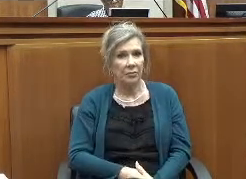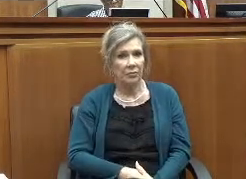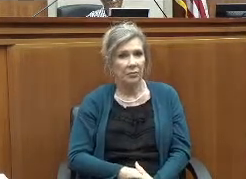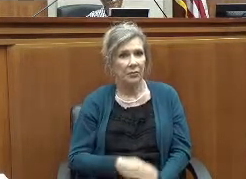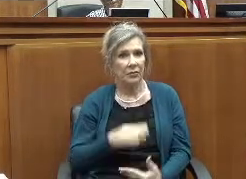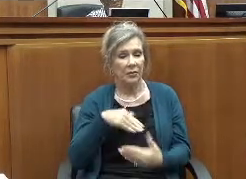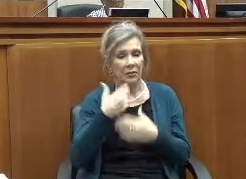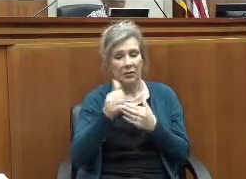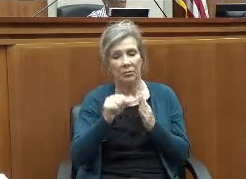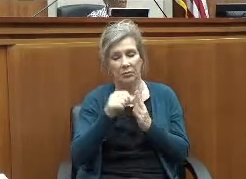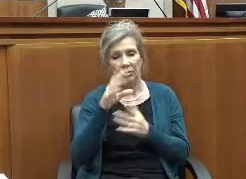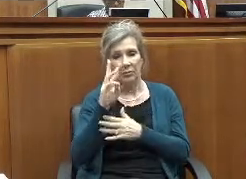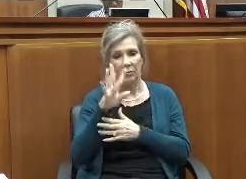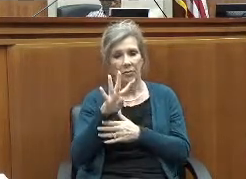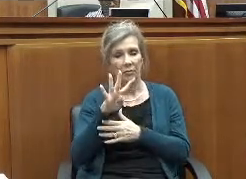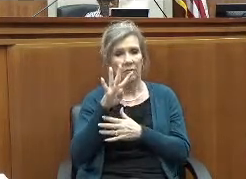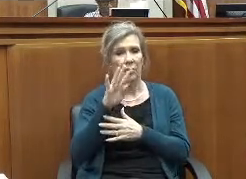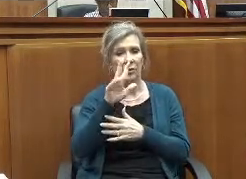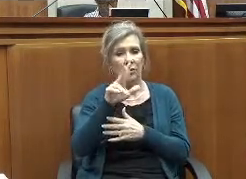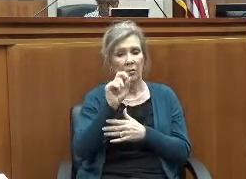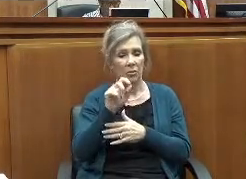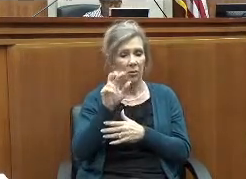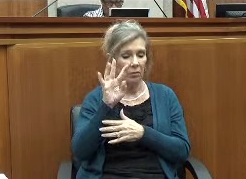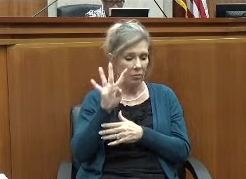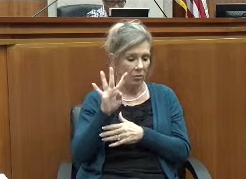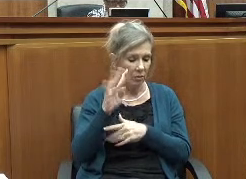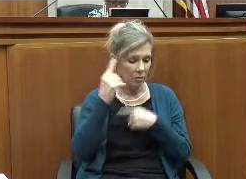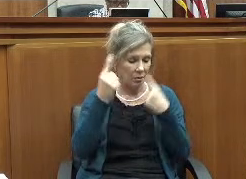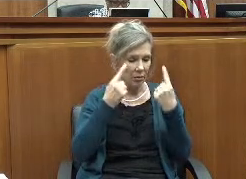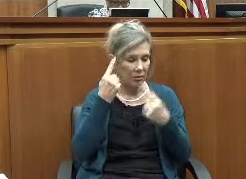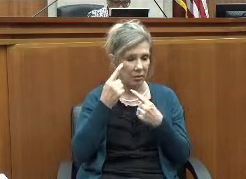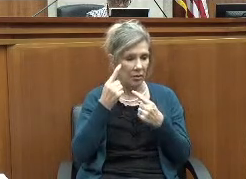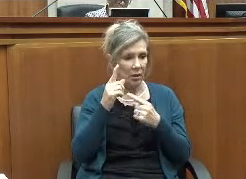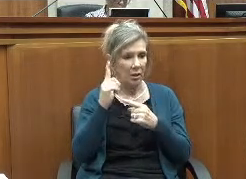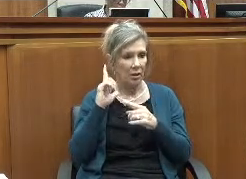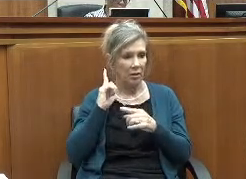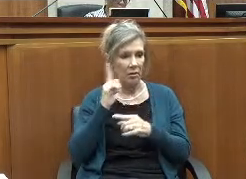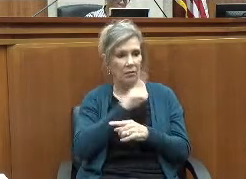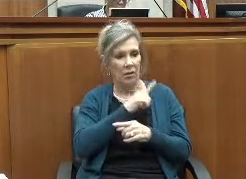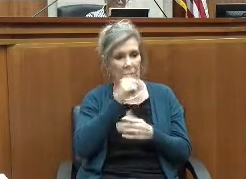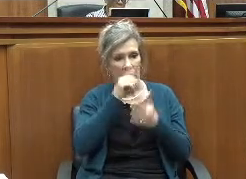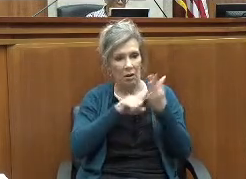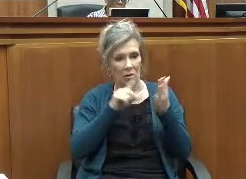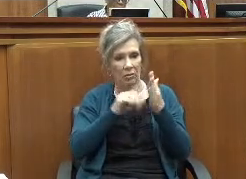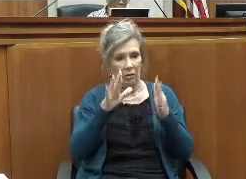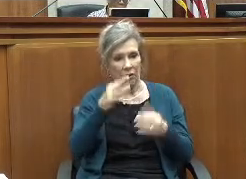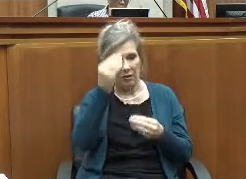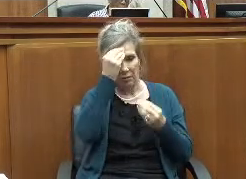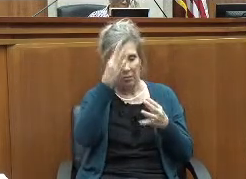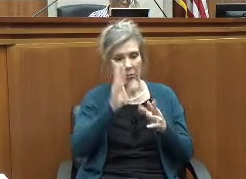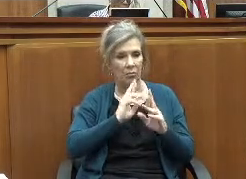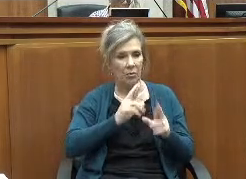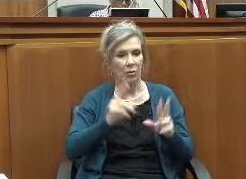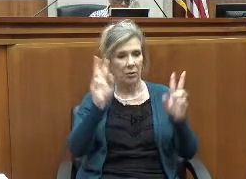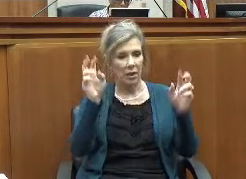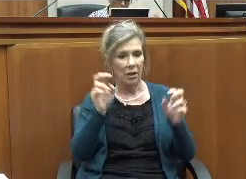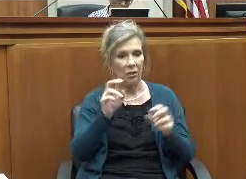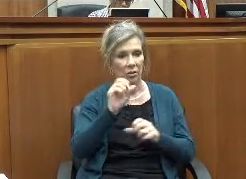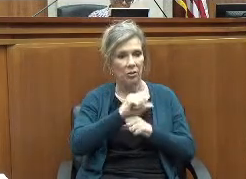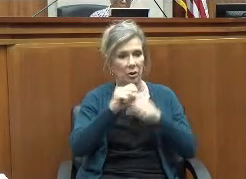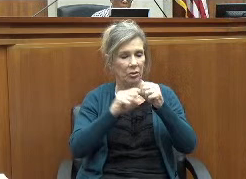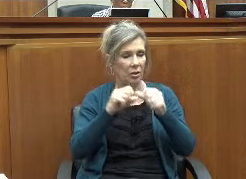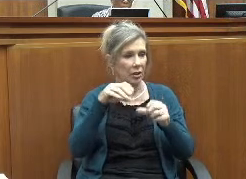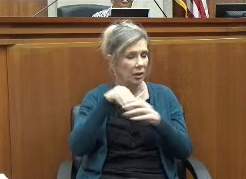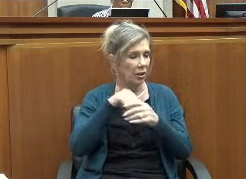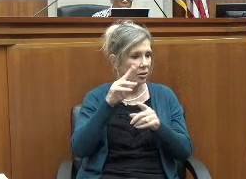page 64, item 3.4, consideration of legislative auditor informational report entitled Structure and Use in Learning Pods